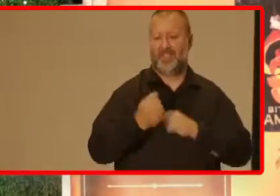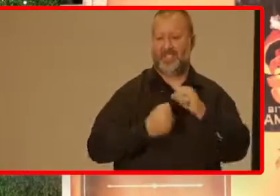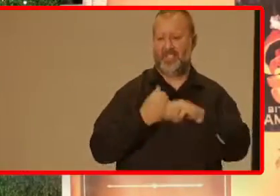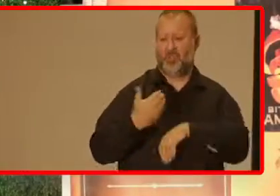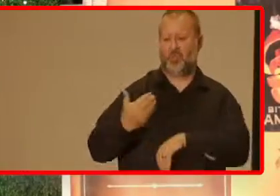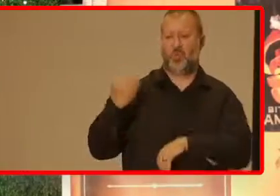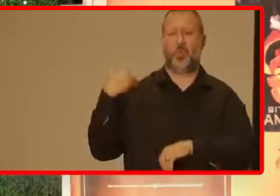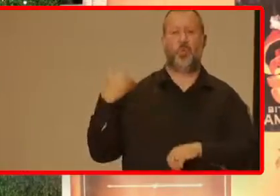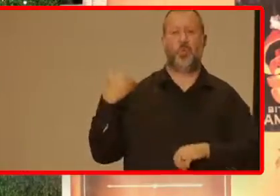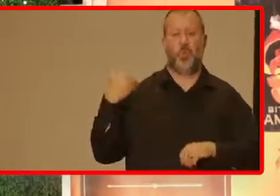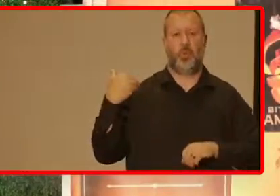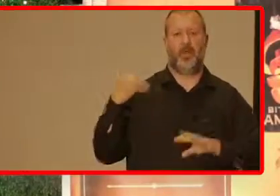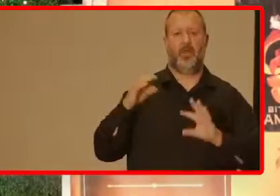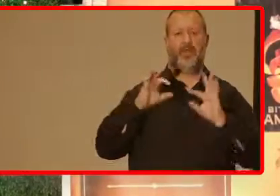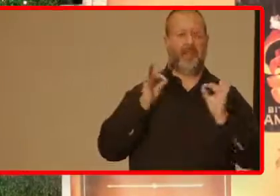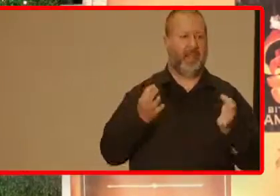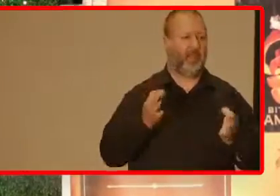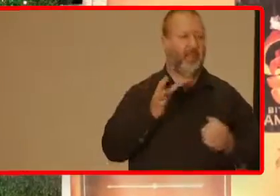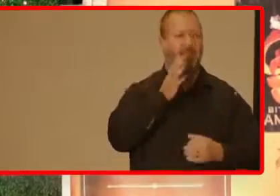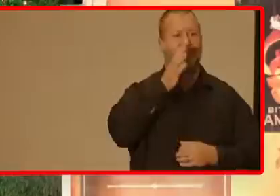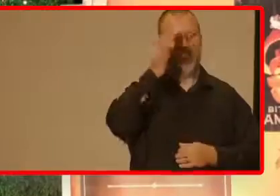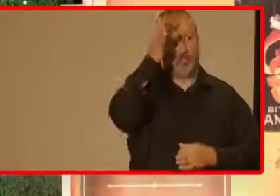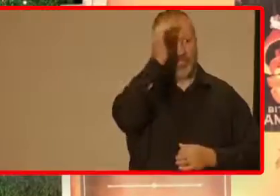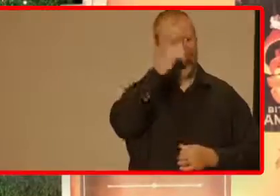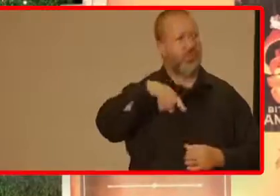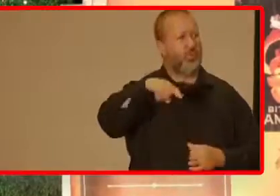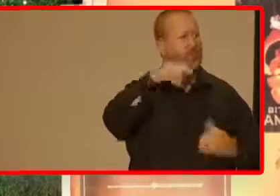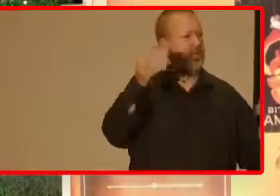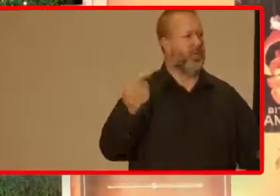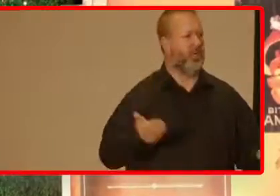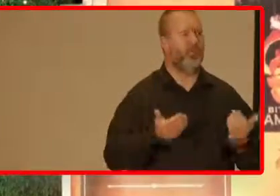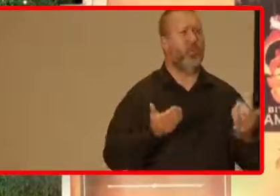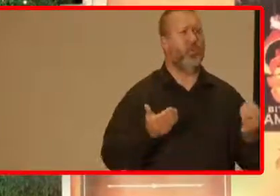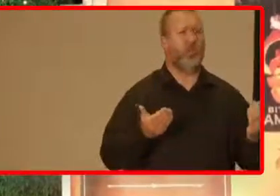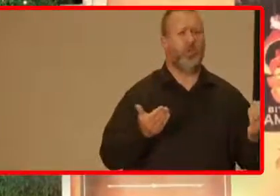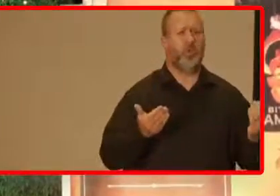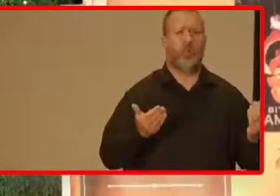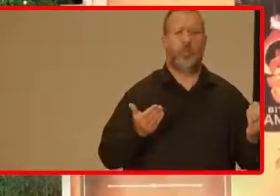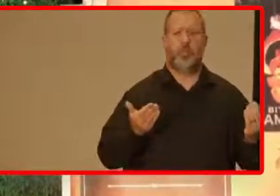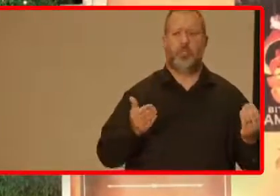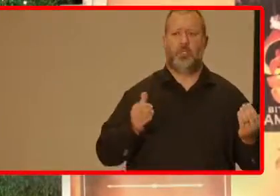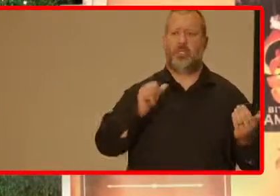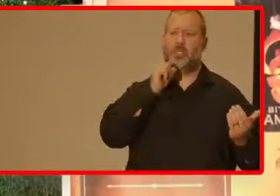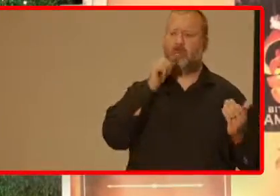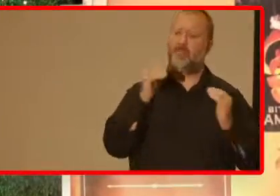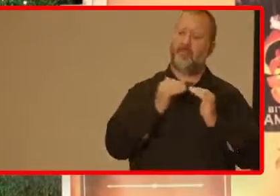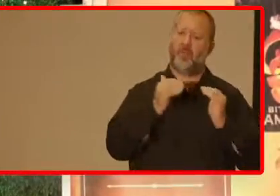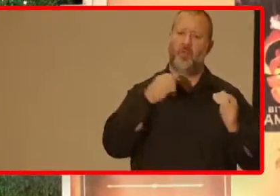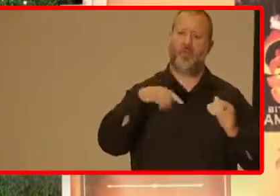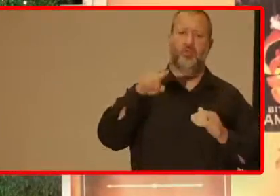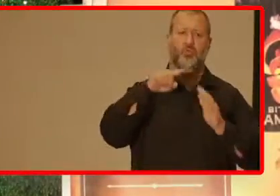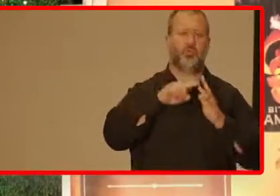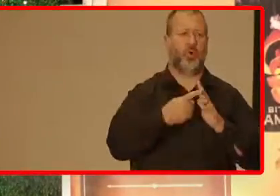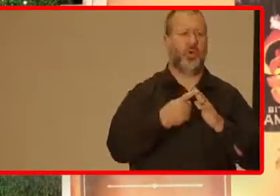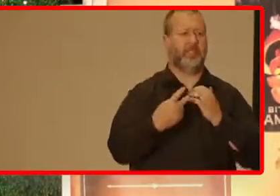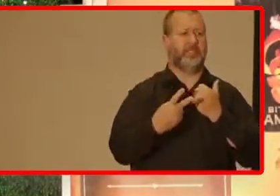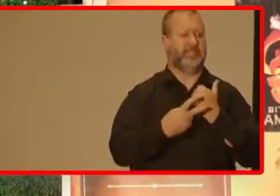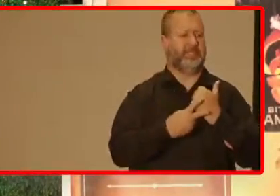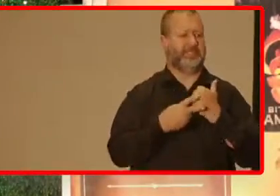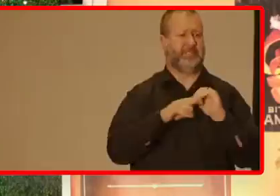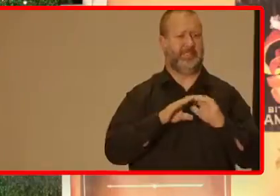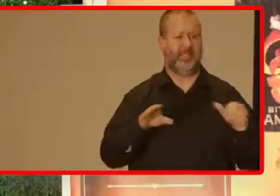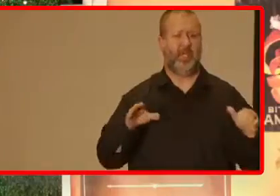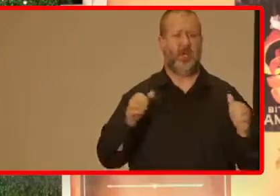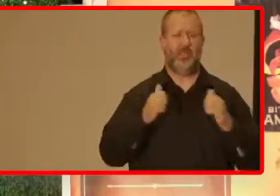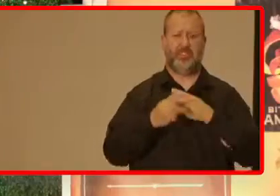15 years ago, families and parents just like you all in here said it was not fair for them to start saving for their child